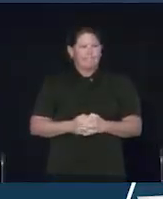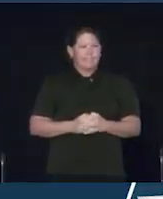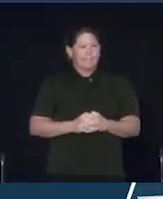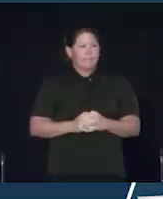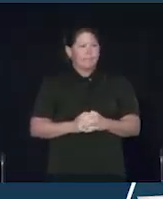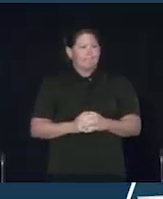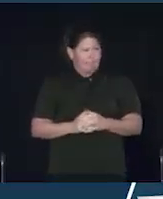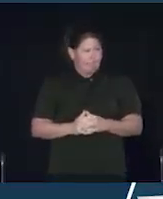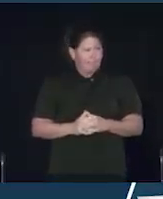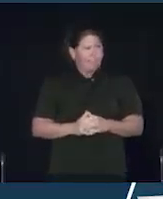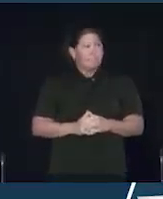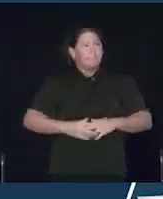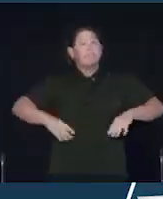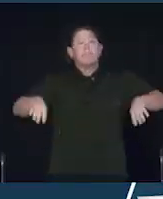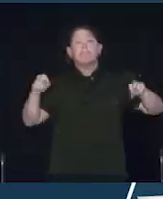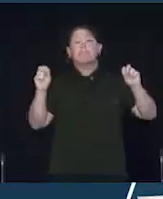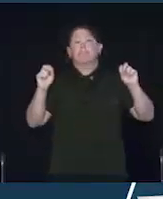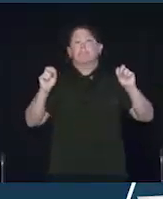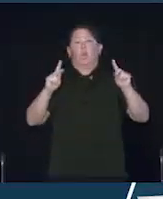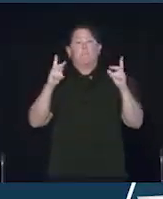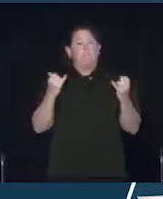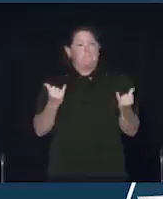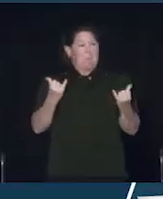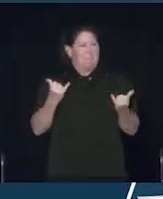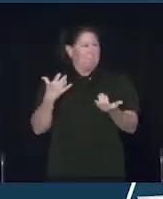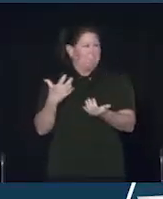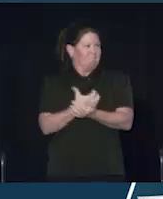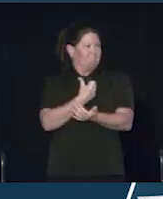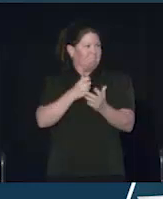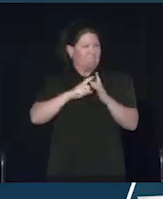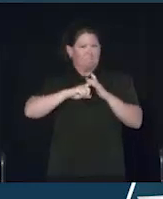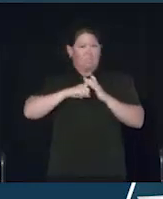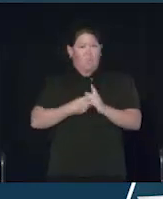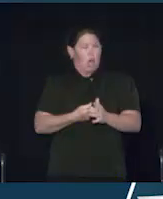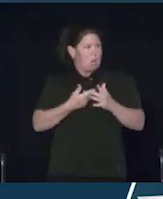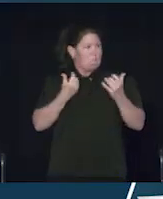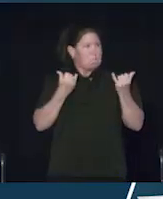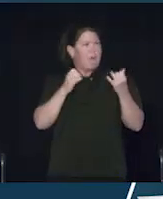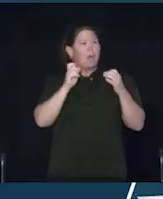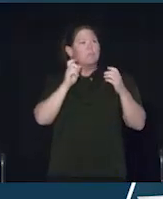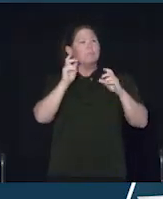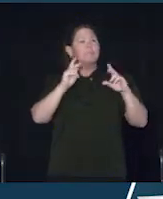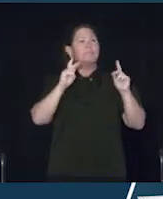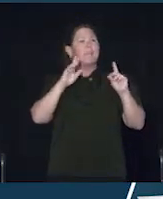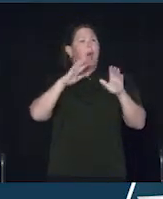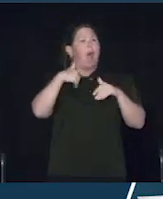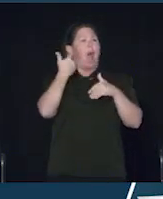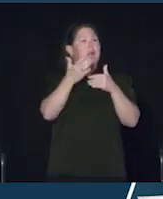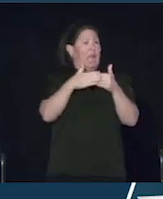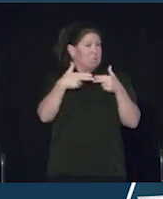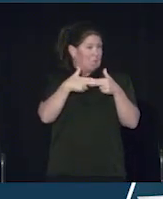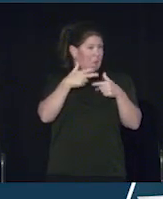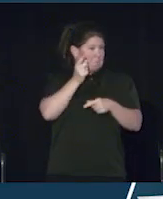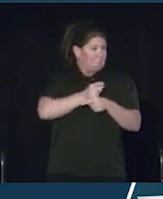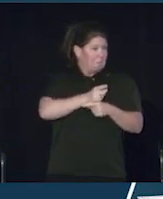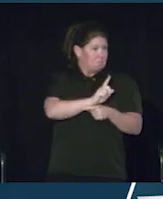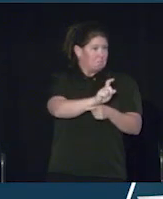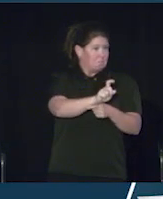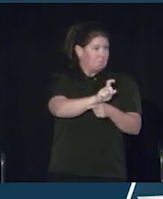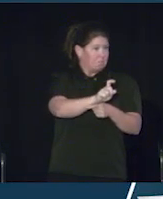All right, we'll go ahead and get started. Should I just tell our wonderful folks in the back, next slide, when we want to change the slide? There